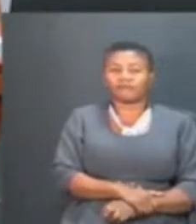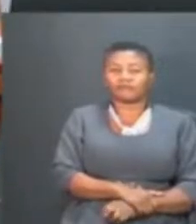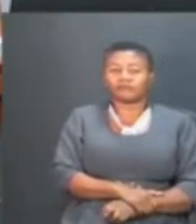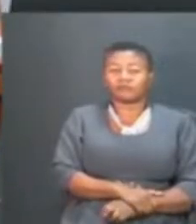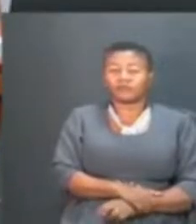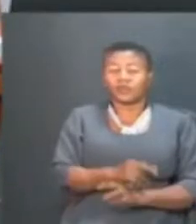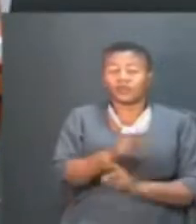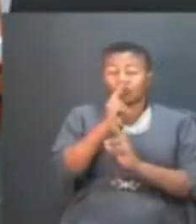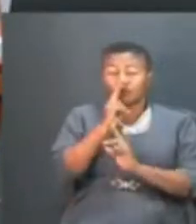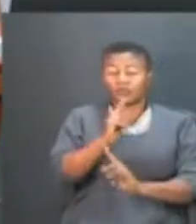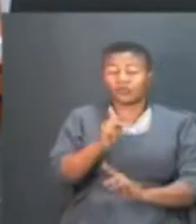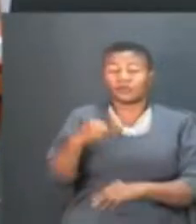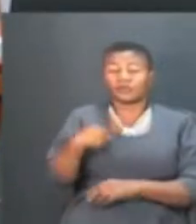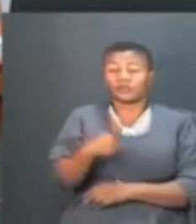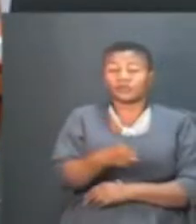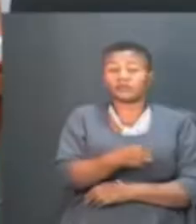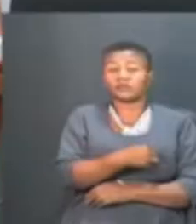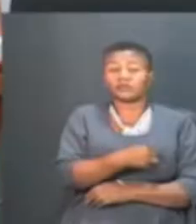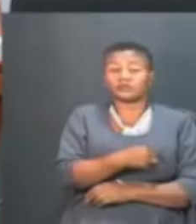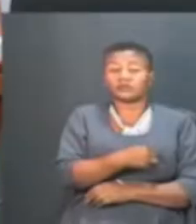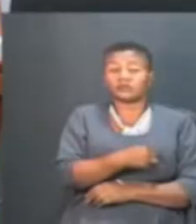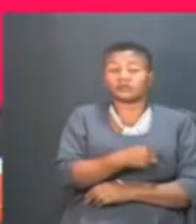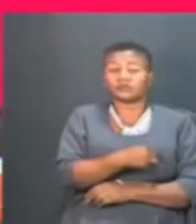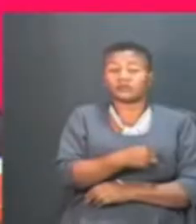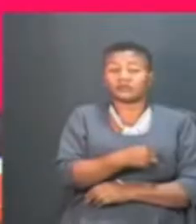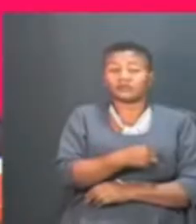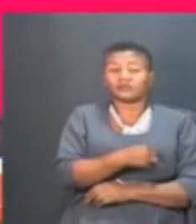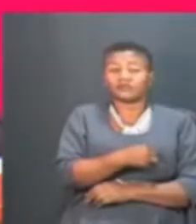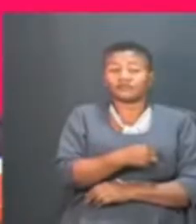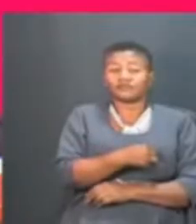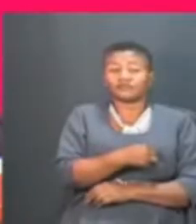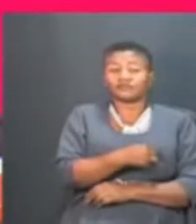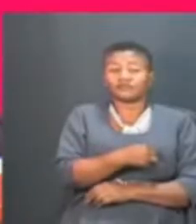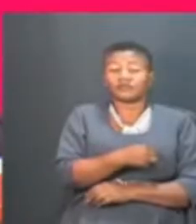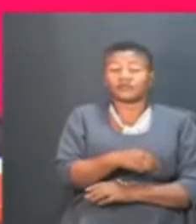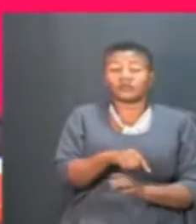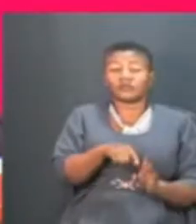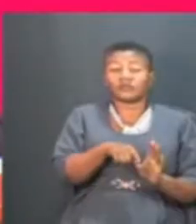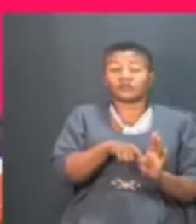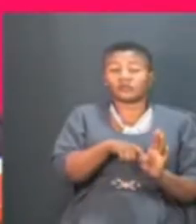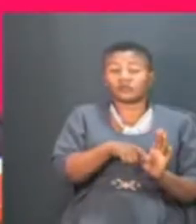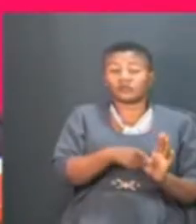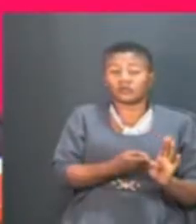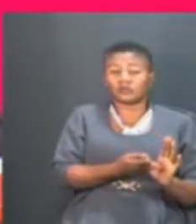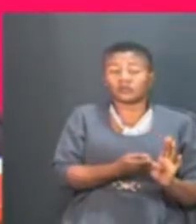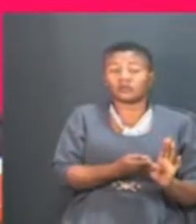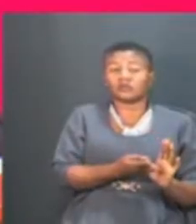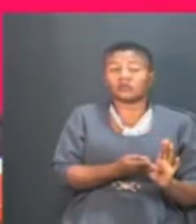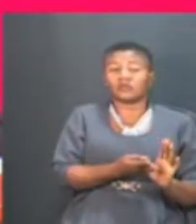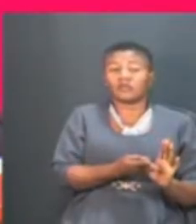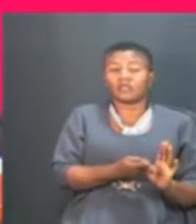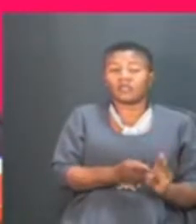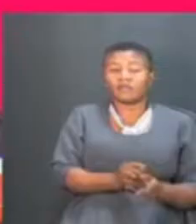Honourable members, at commencement of